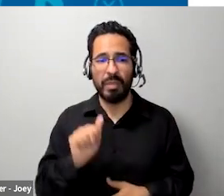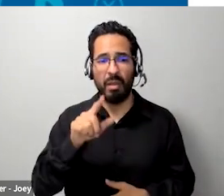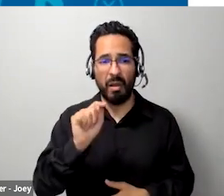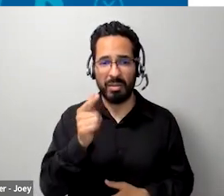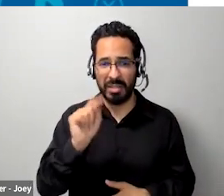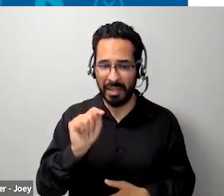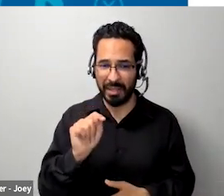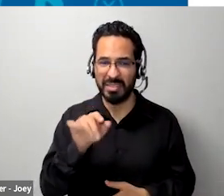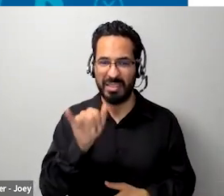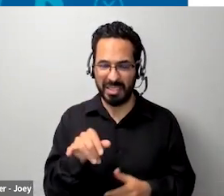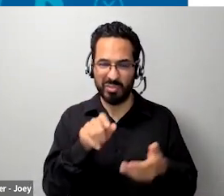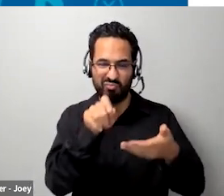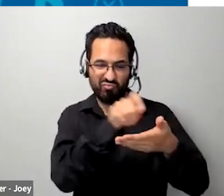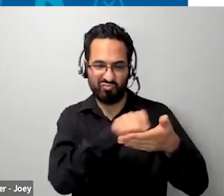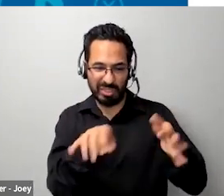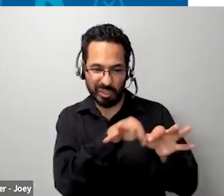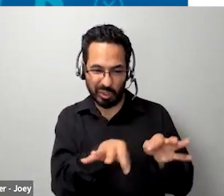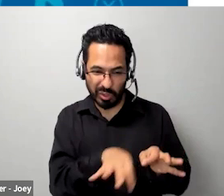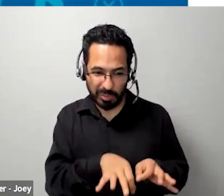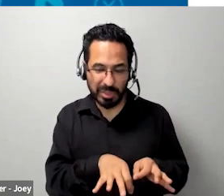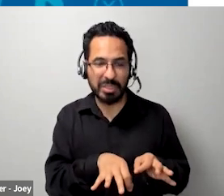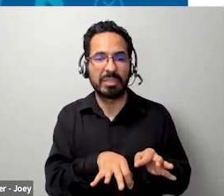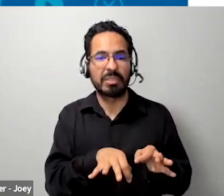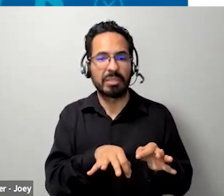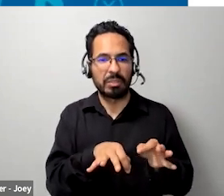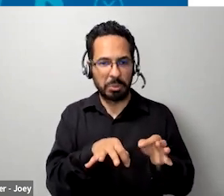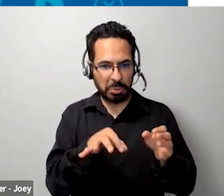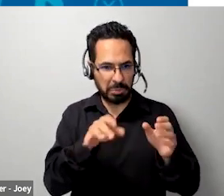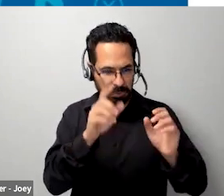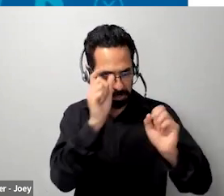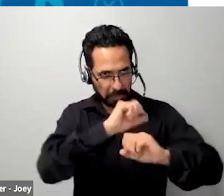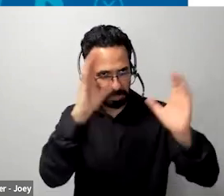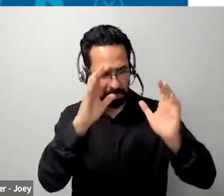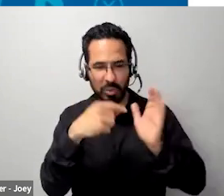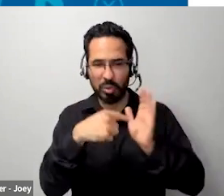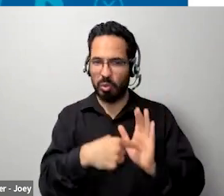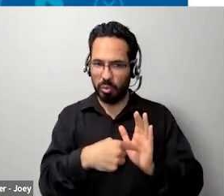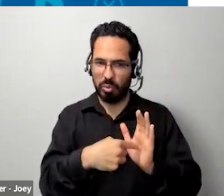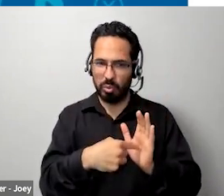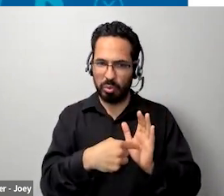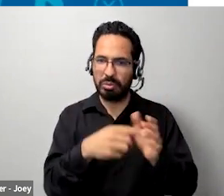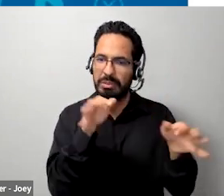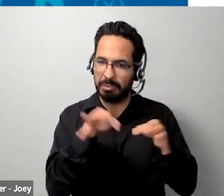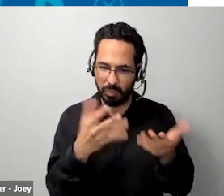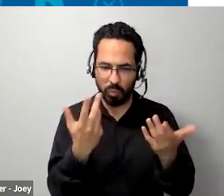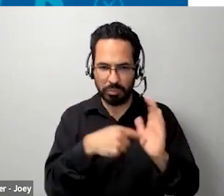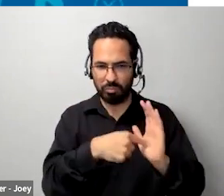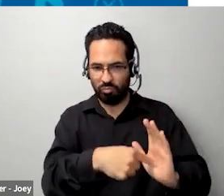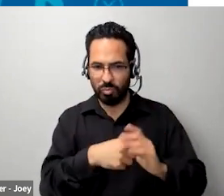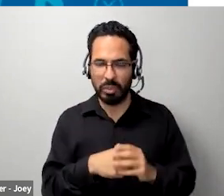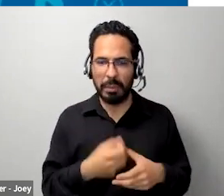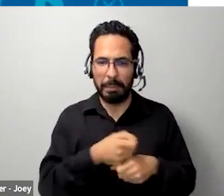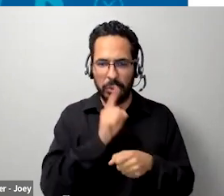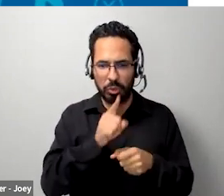written description that's added to an image to illustrate what's being shown. So making sure that your alt text is concise, no longer